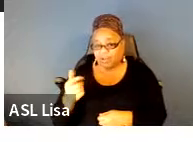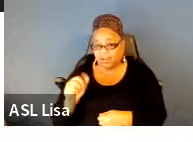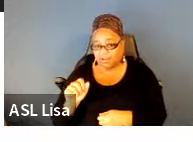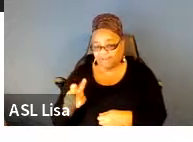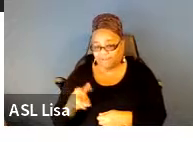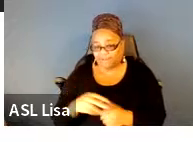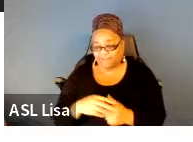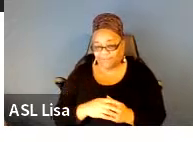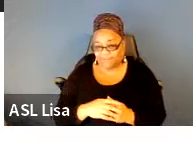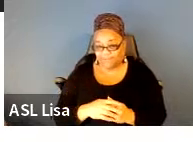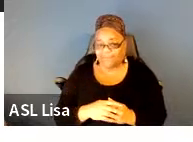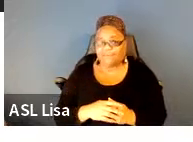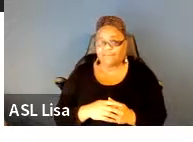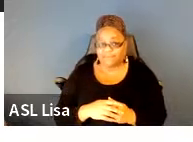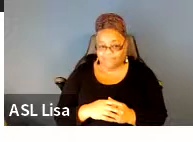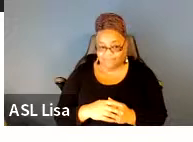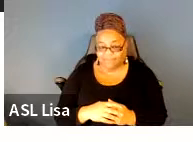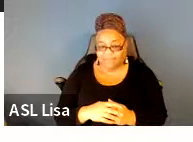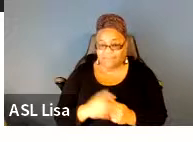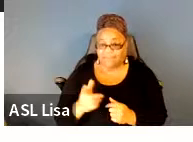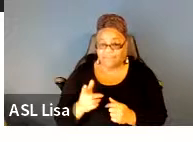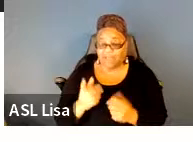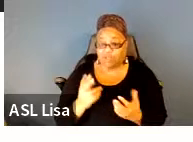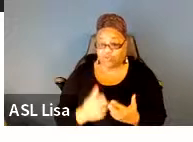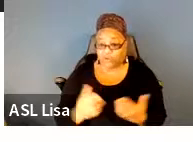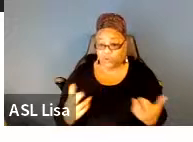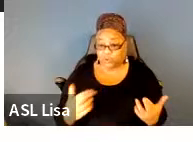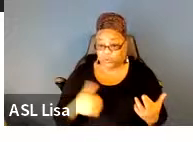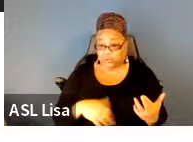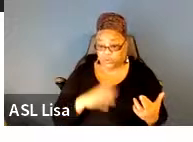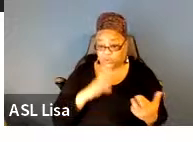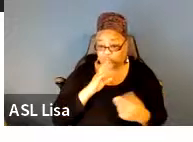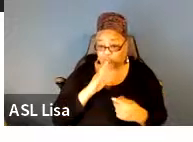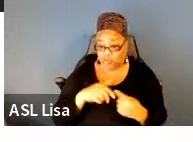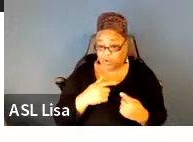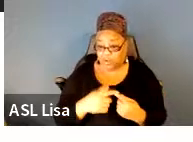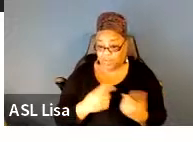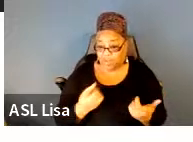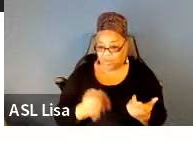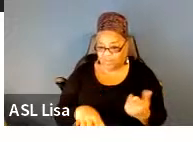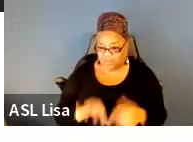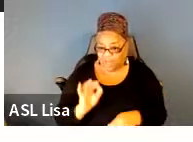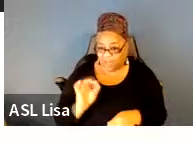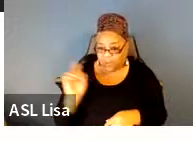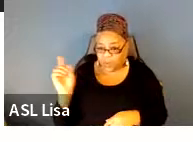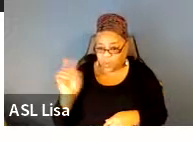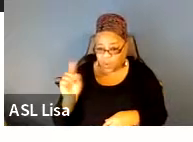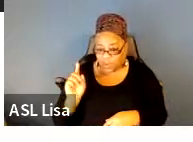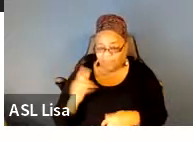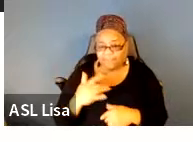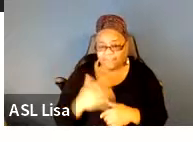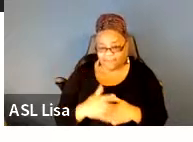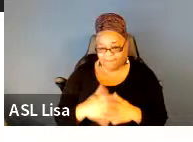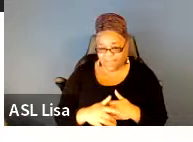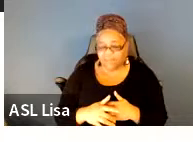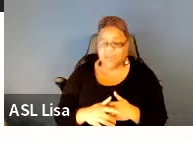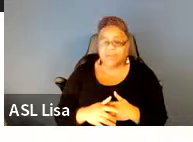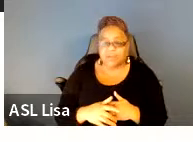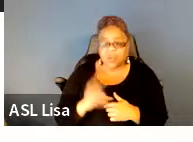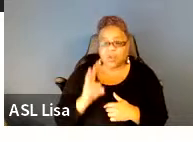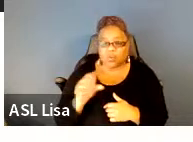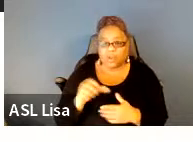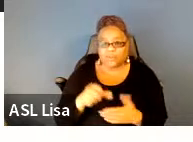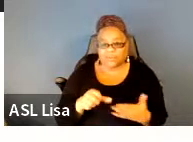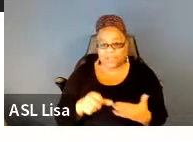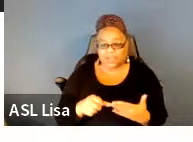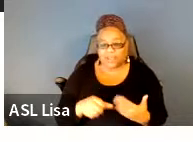ta@access-board.gov. And the resources that we've been talking about throughout this presentation are available at the Access Board's website.